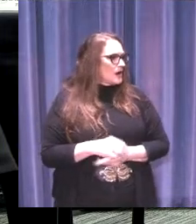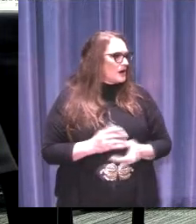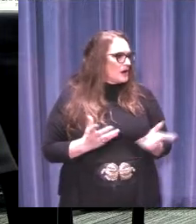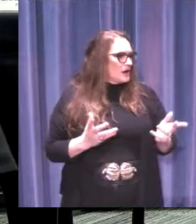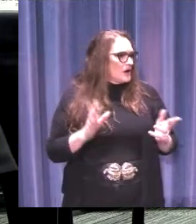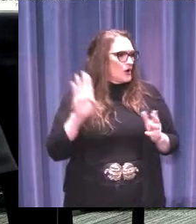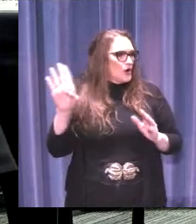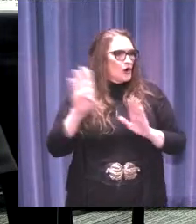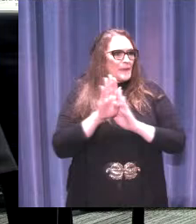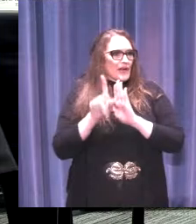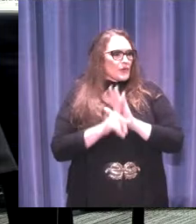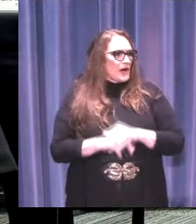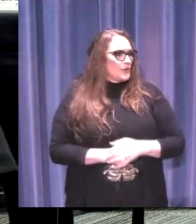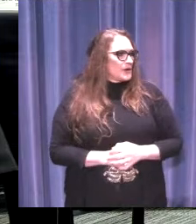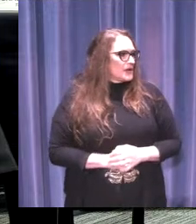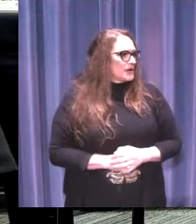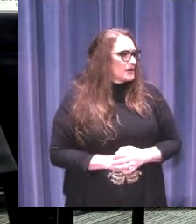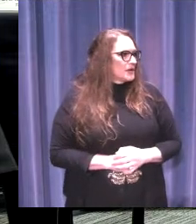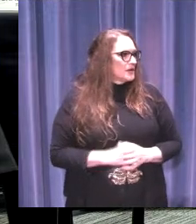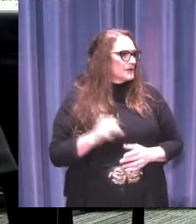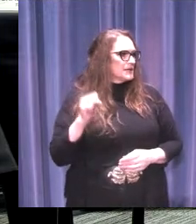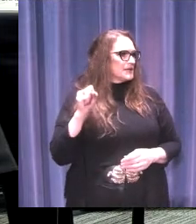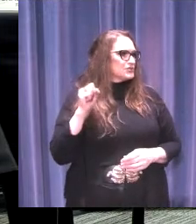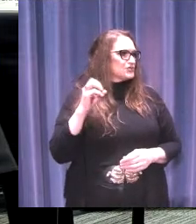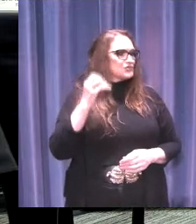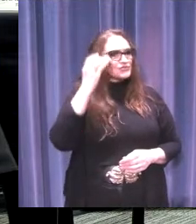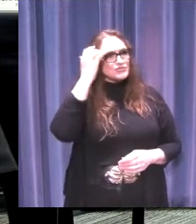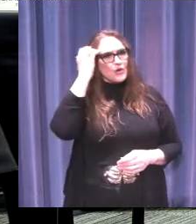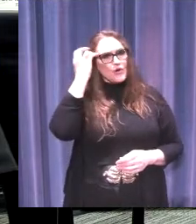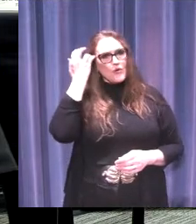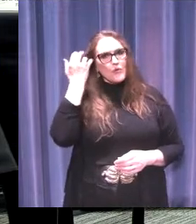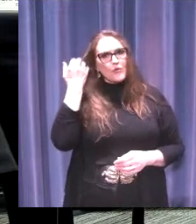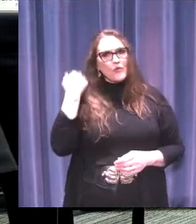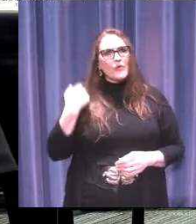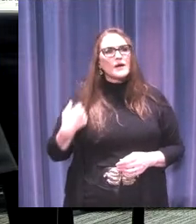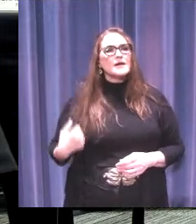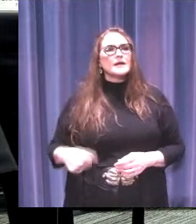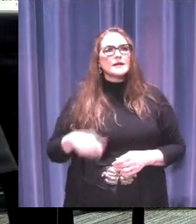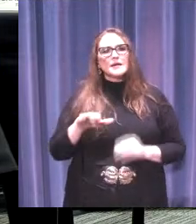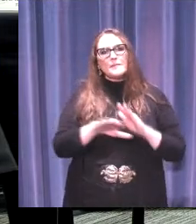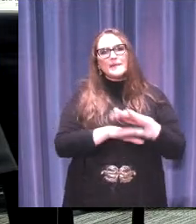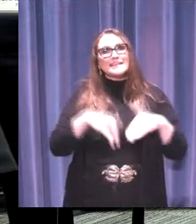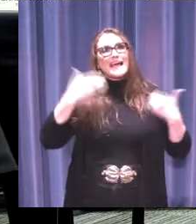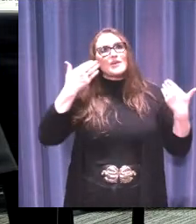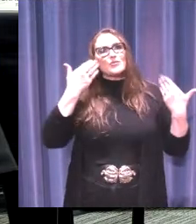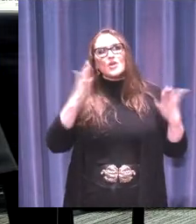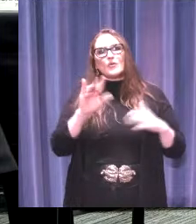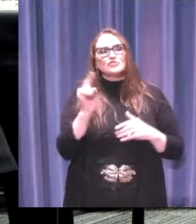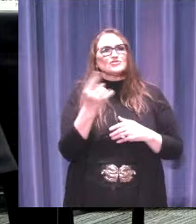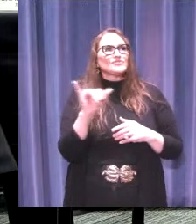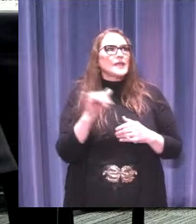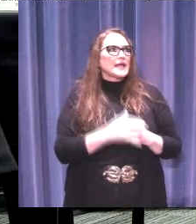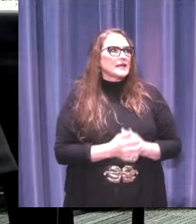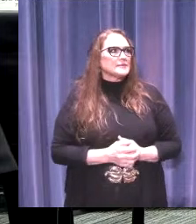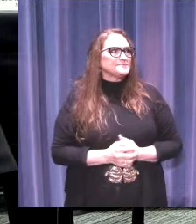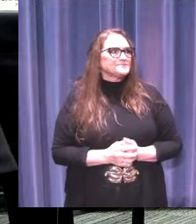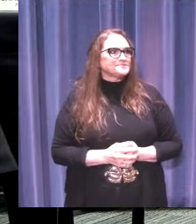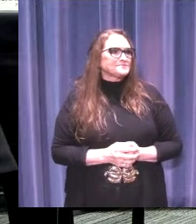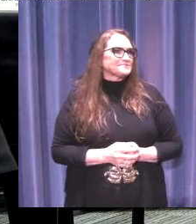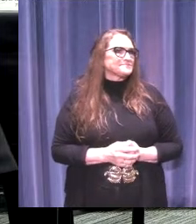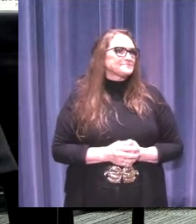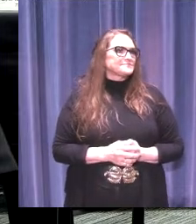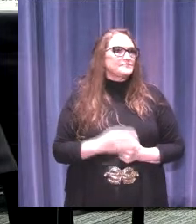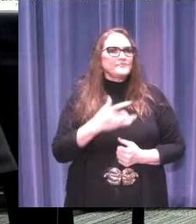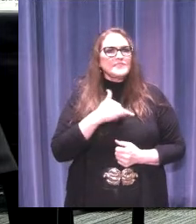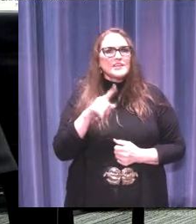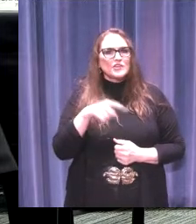Her background. So basically, I don't know. It's just like, I feel